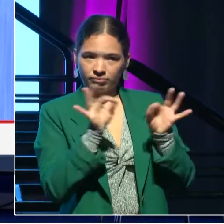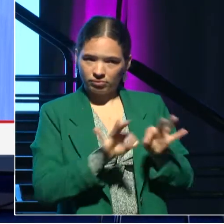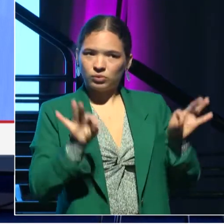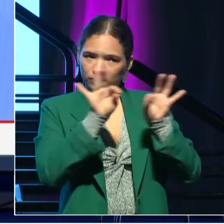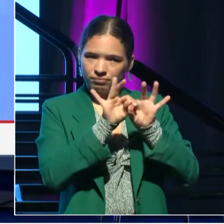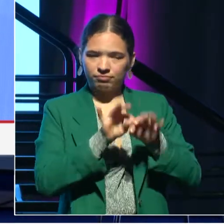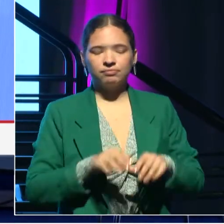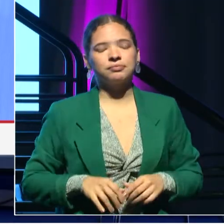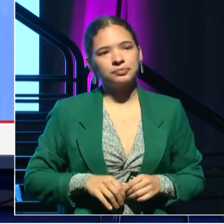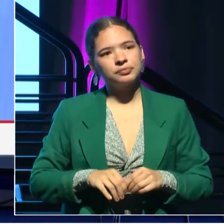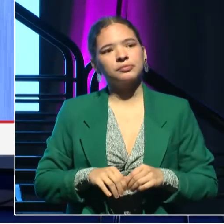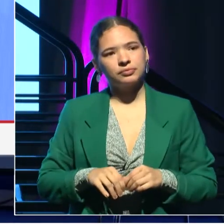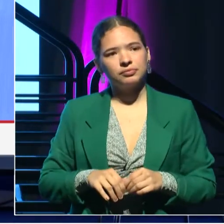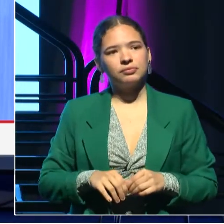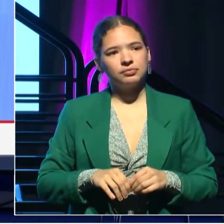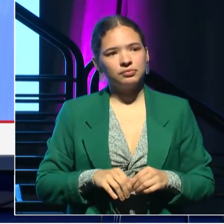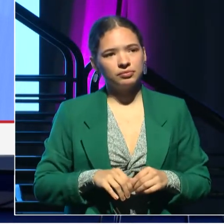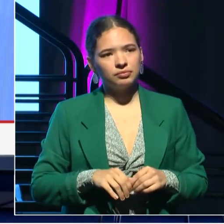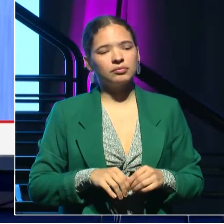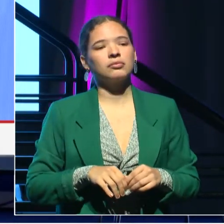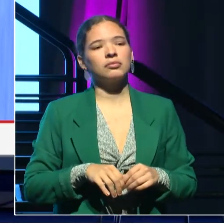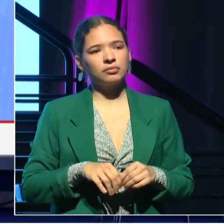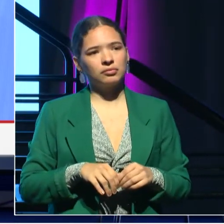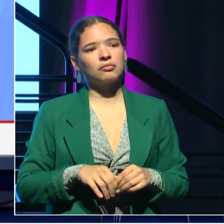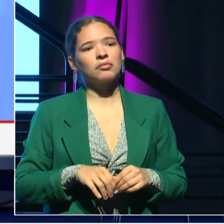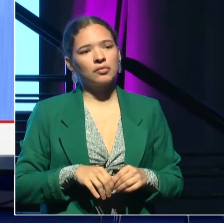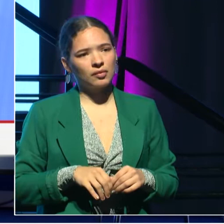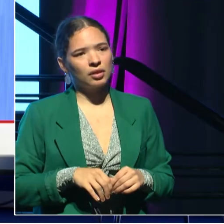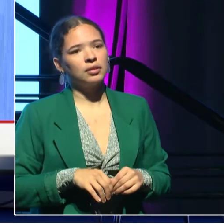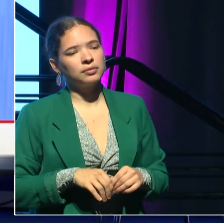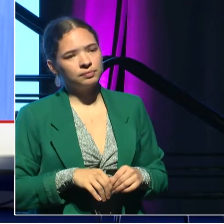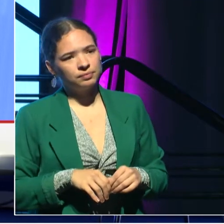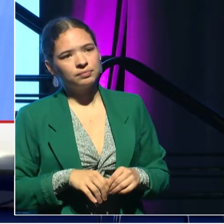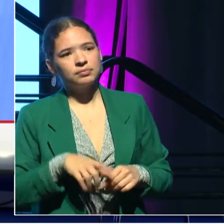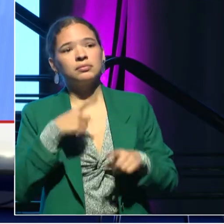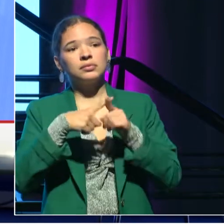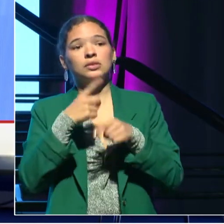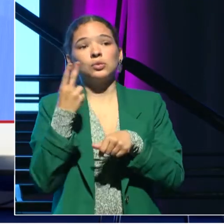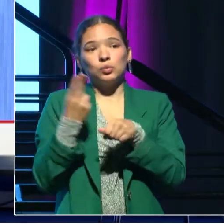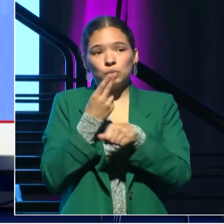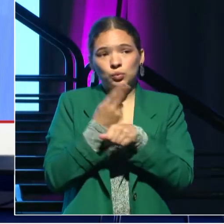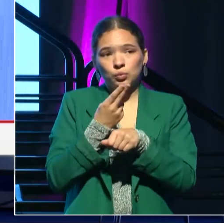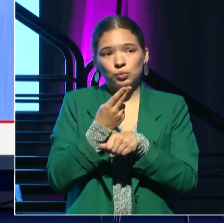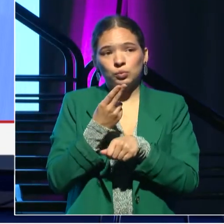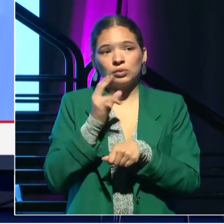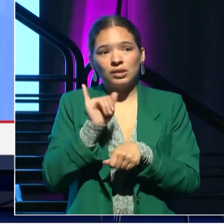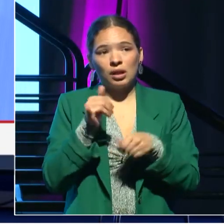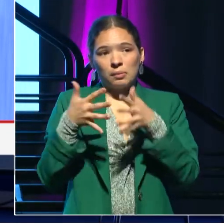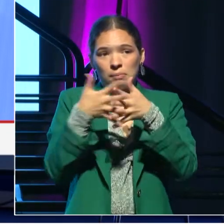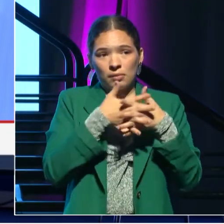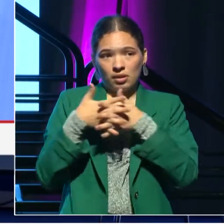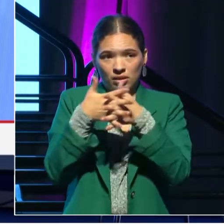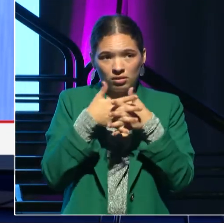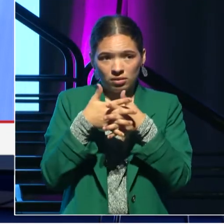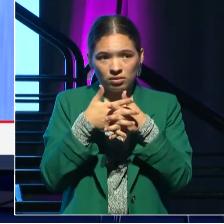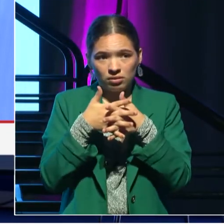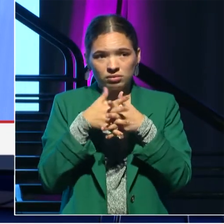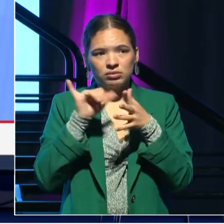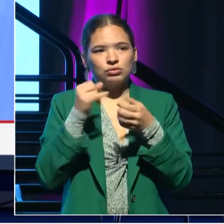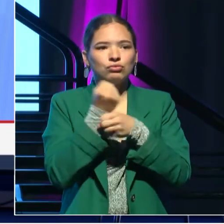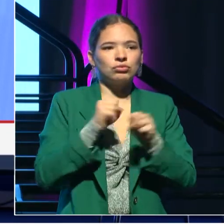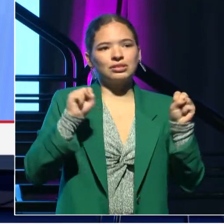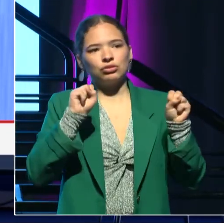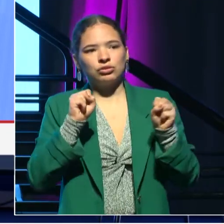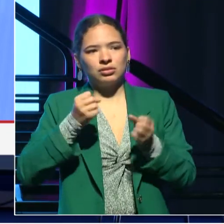It is also why last month we used part of our American Rescue dollars to